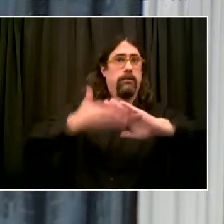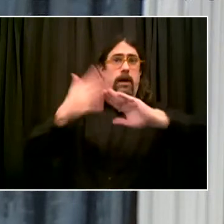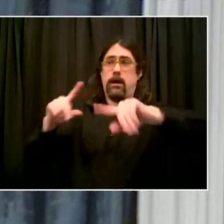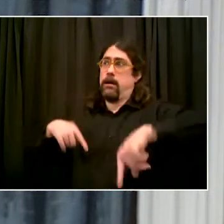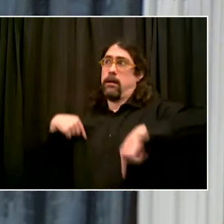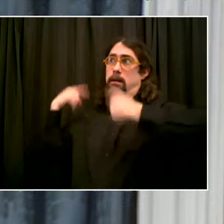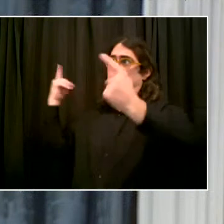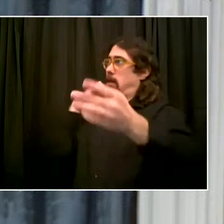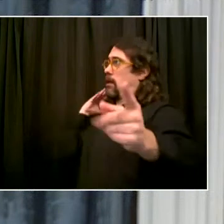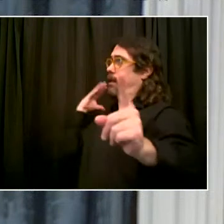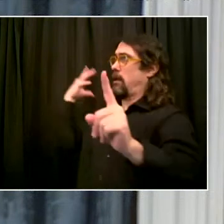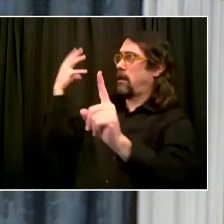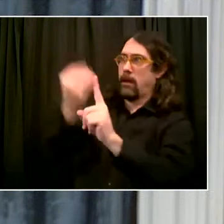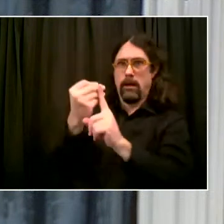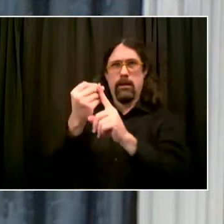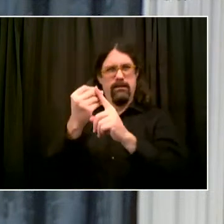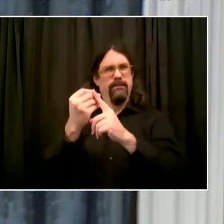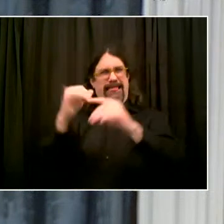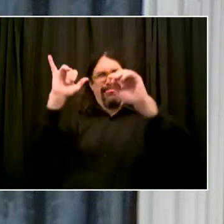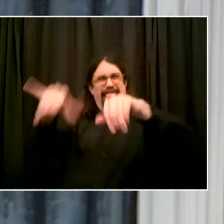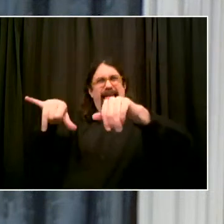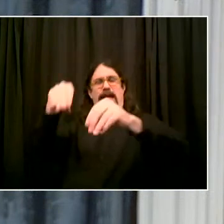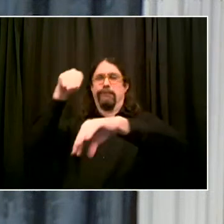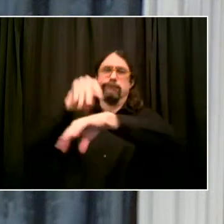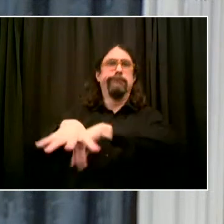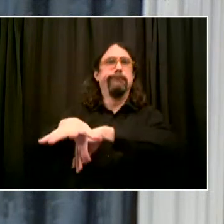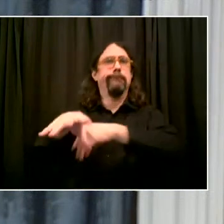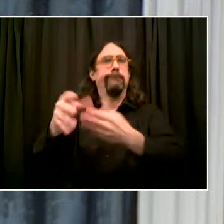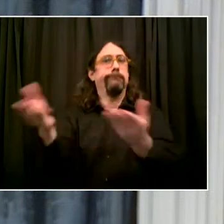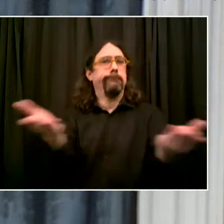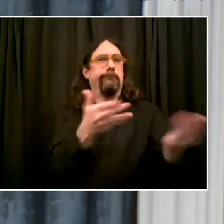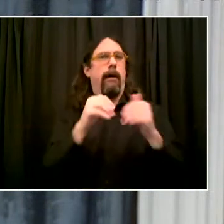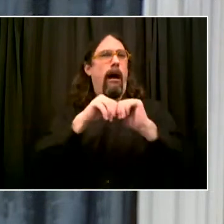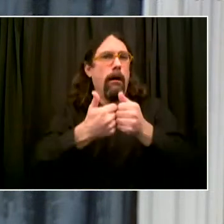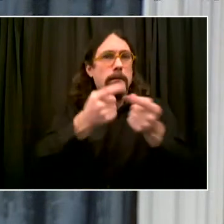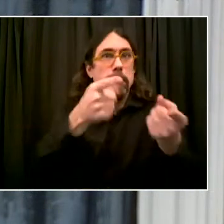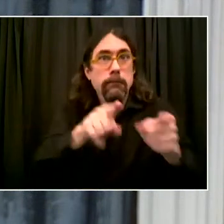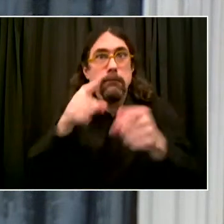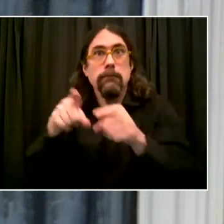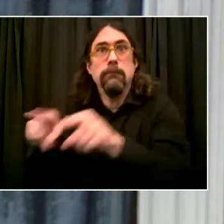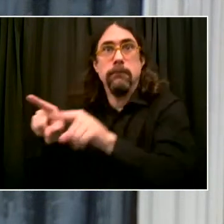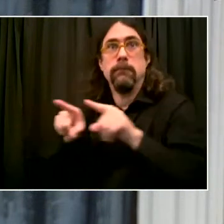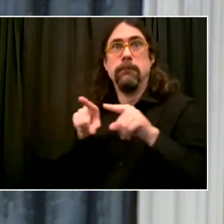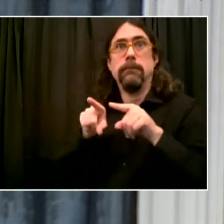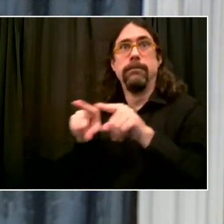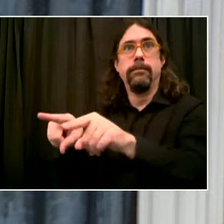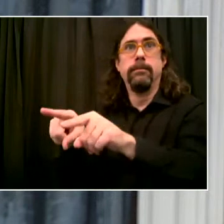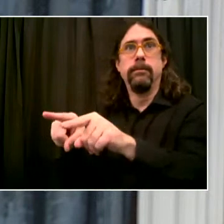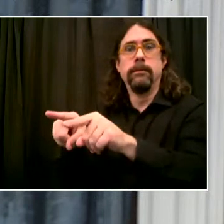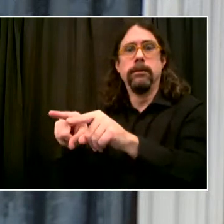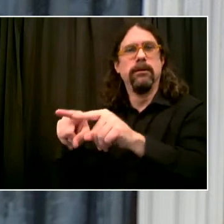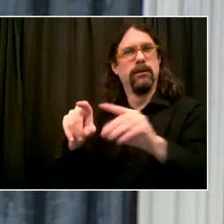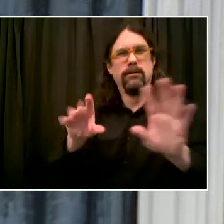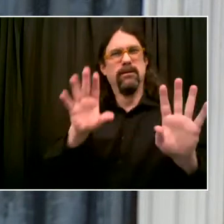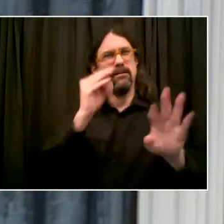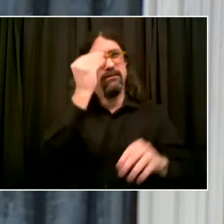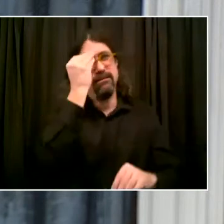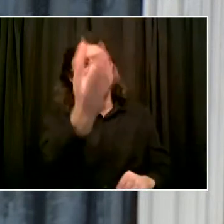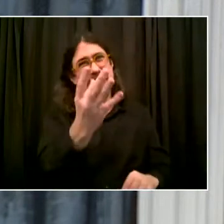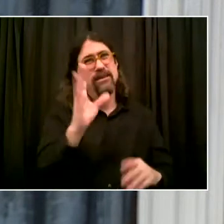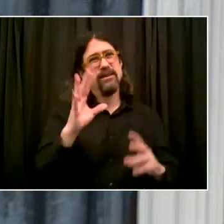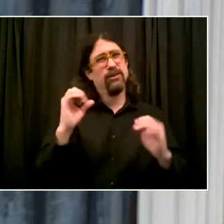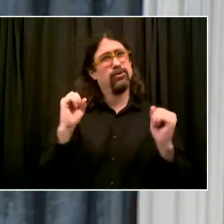Saving the lives of New Yorkers requires us to put equity at the forefront, look to communities as partners, and harness the energy,